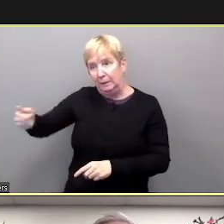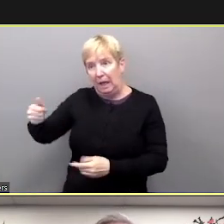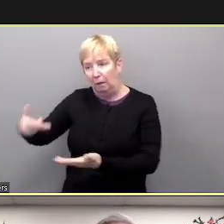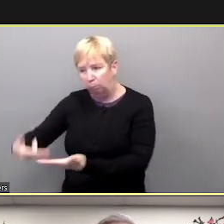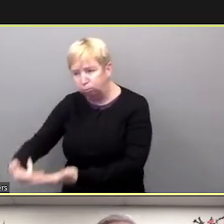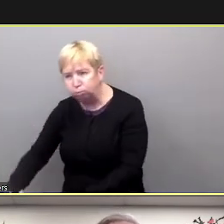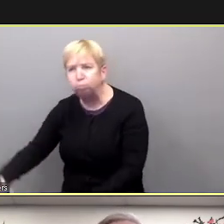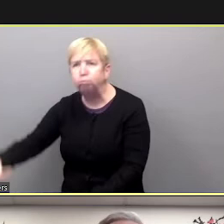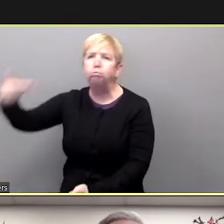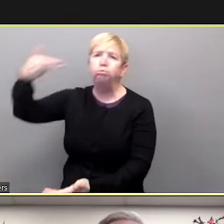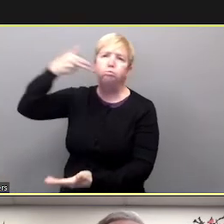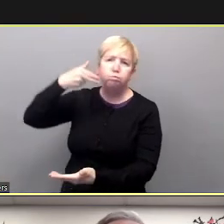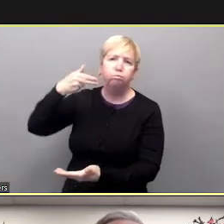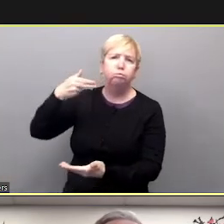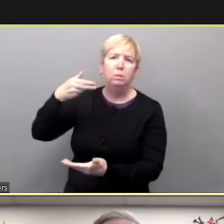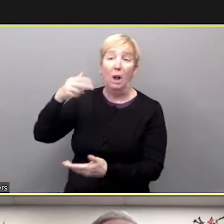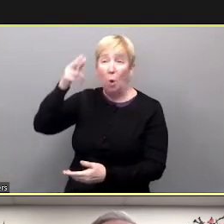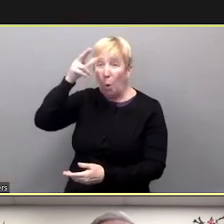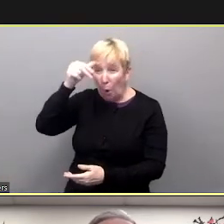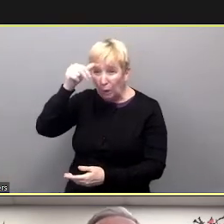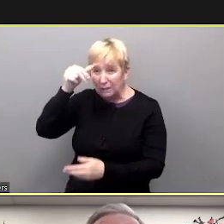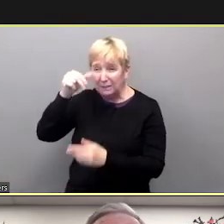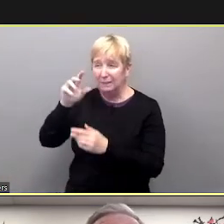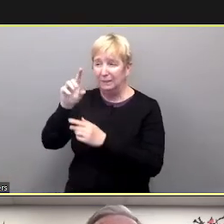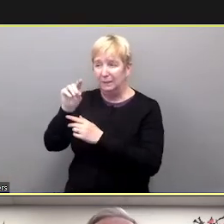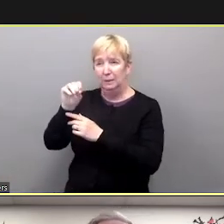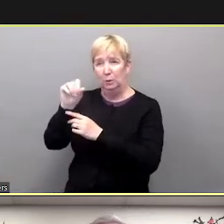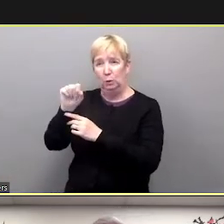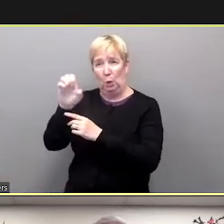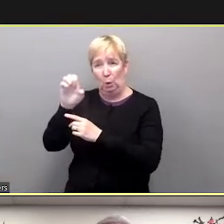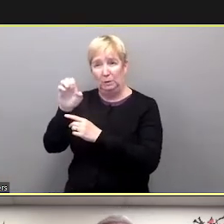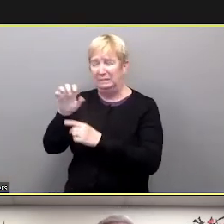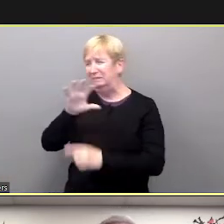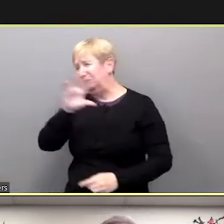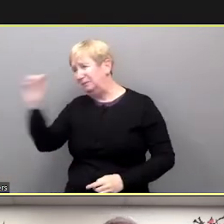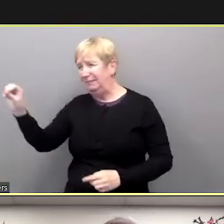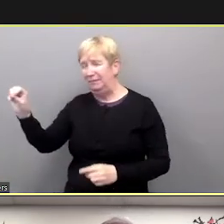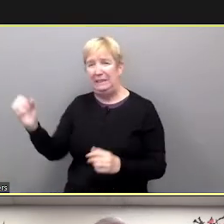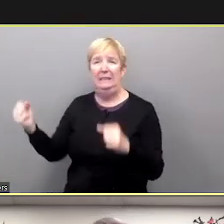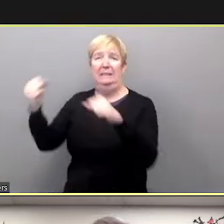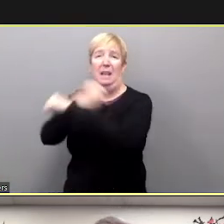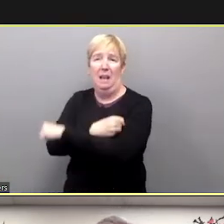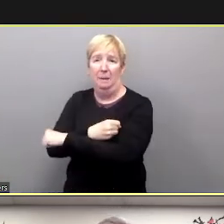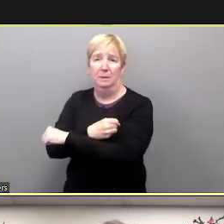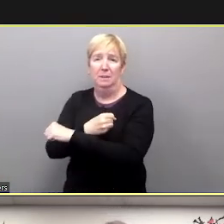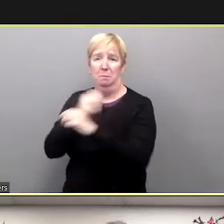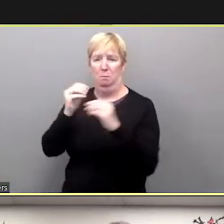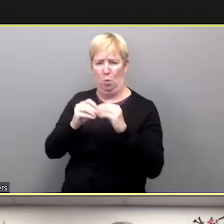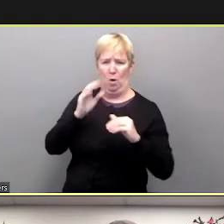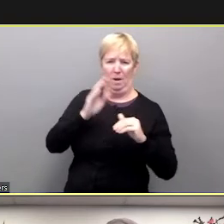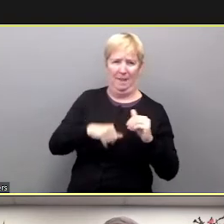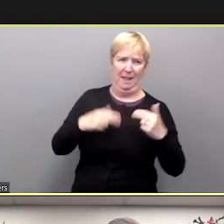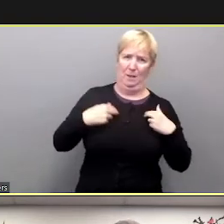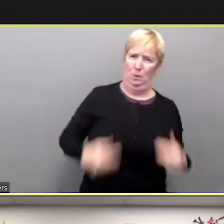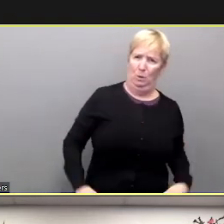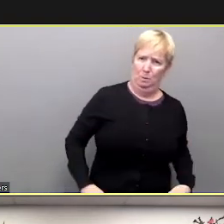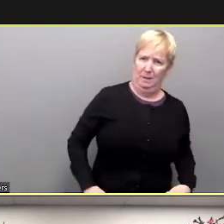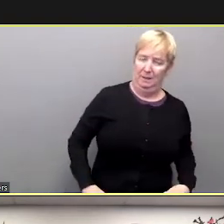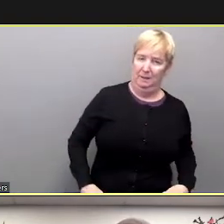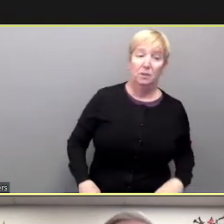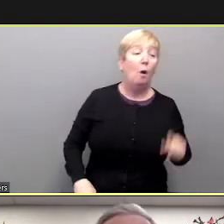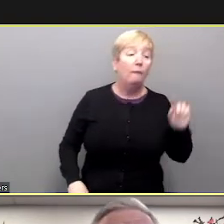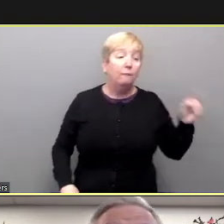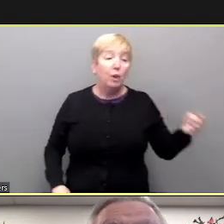ivermectin. He took a horse dose of ivermectin, 50 times the dose that I would prescribe to somebody with a